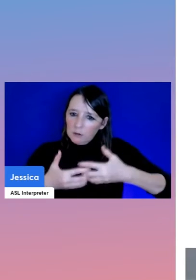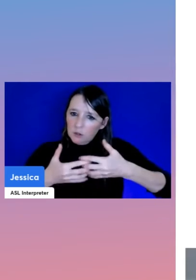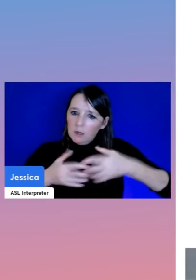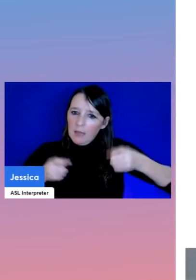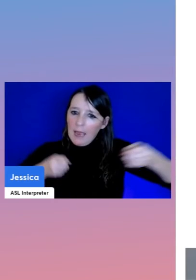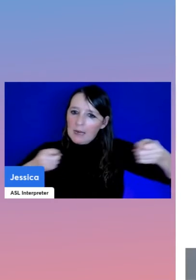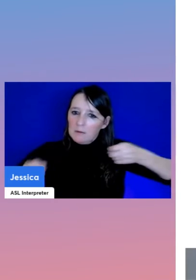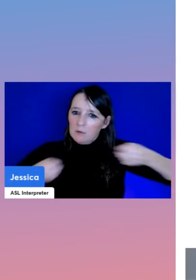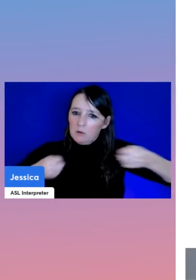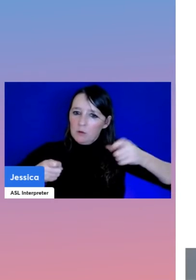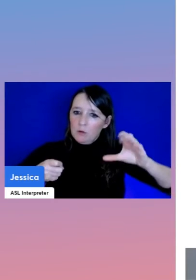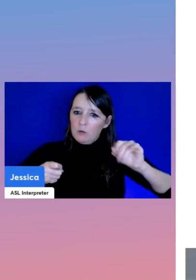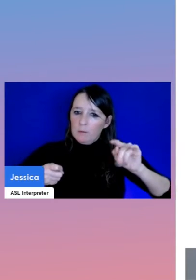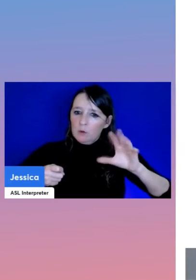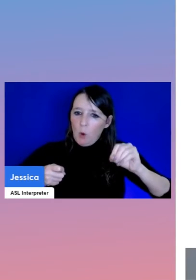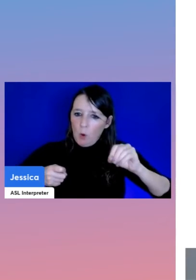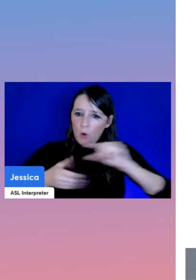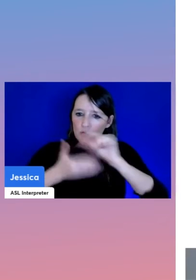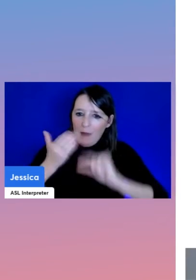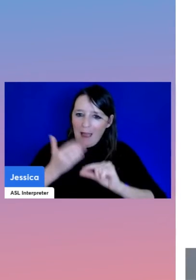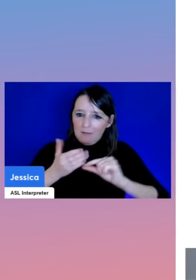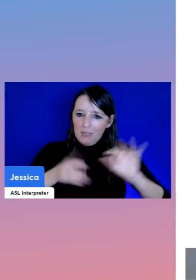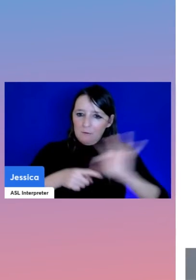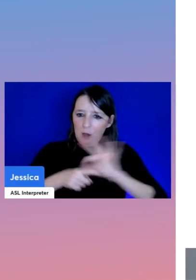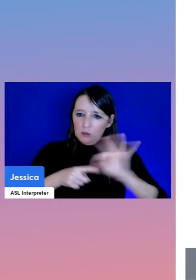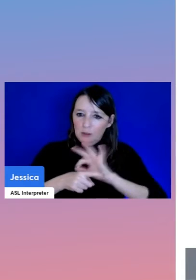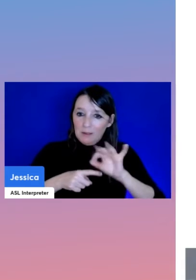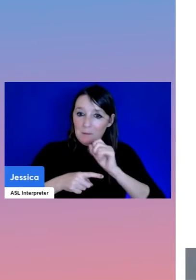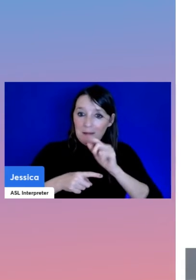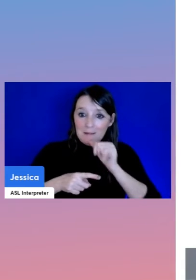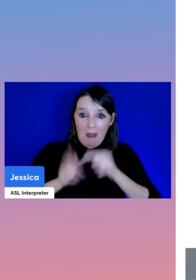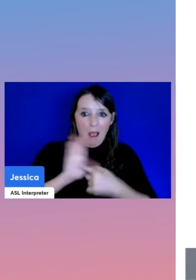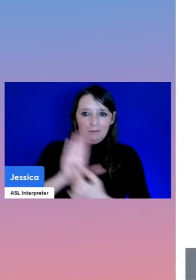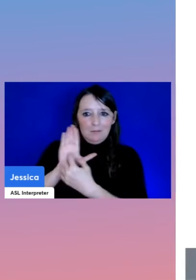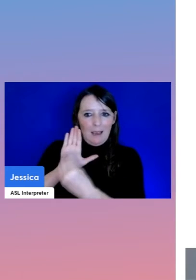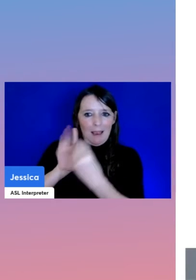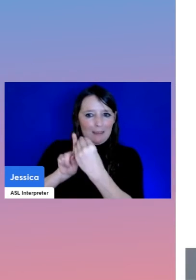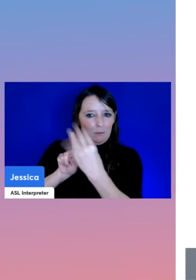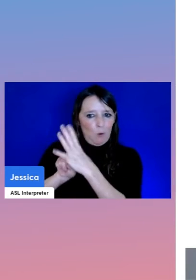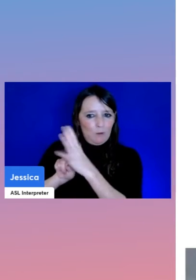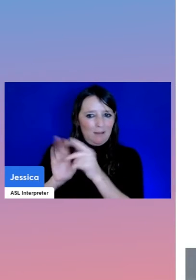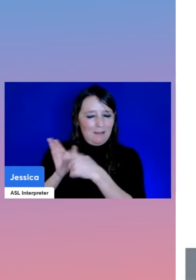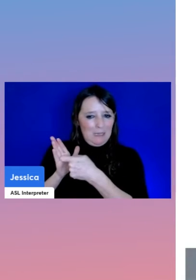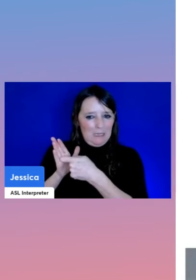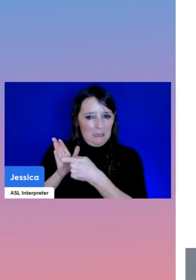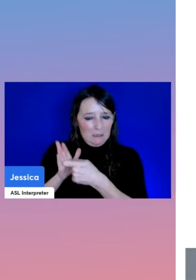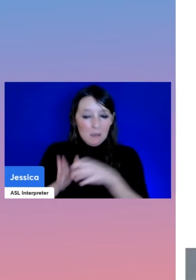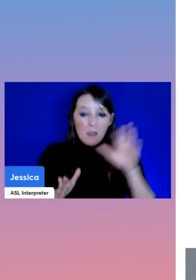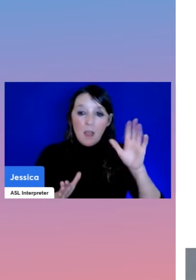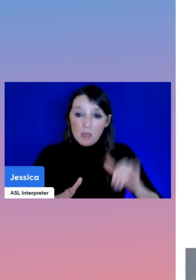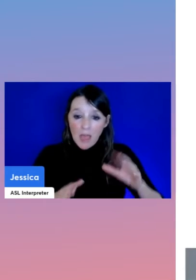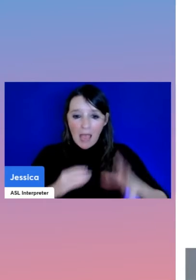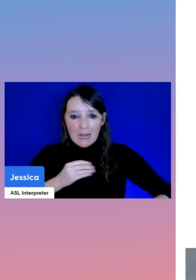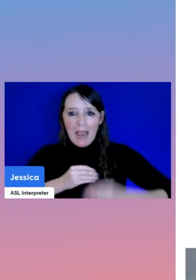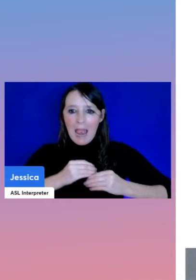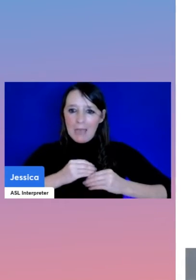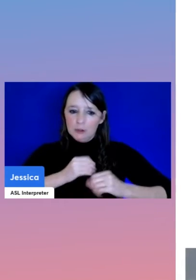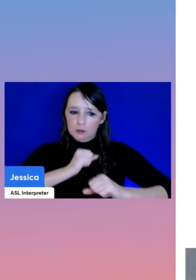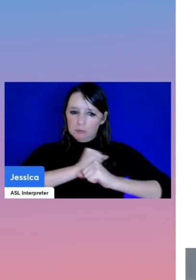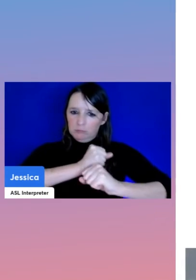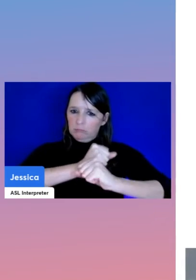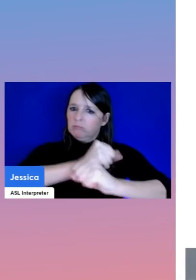cryptographic functions without exposing the keys. This encapsulation adds an extra layer of